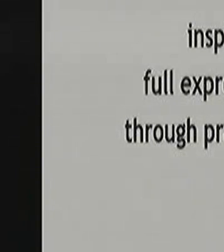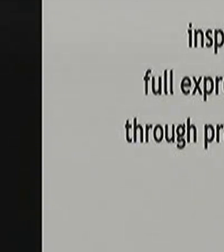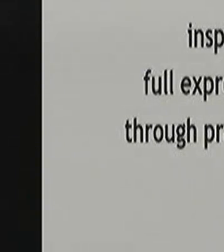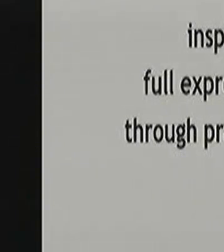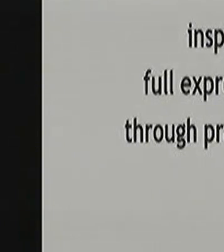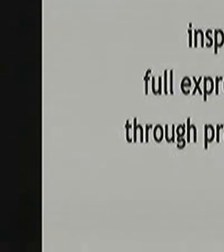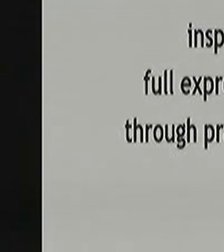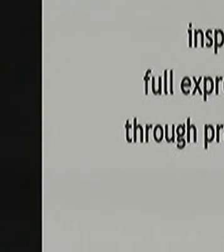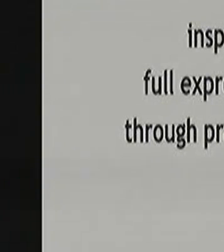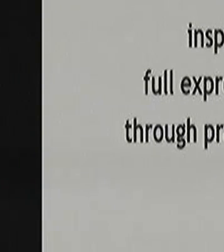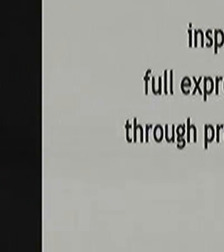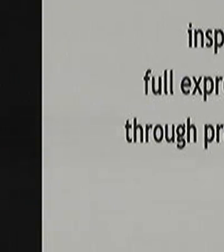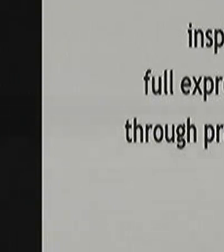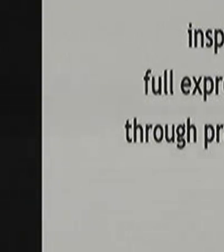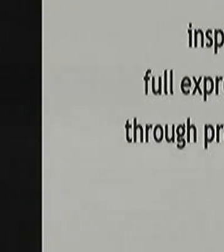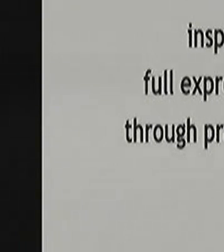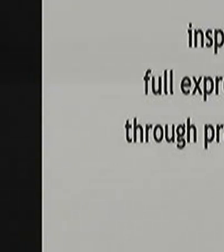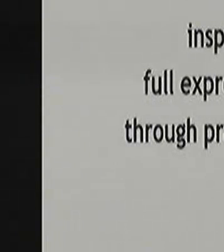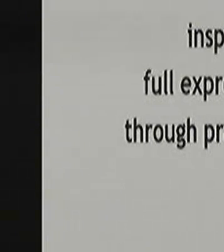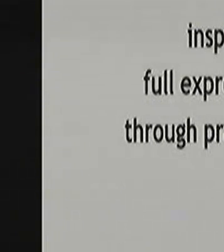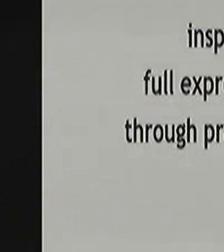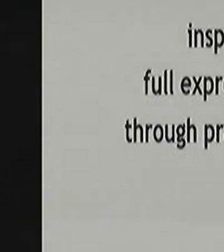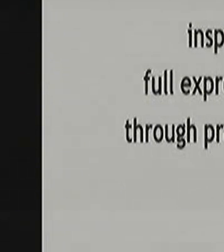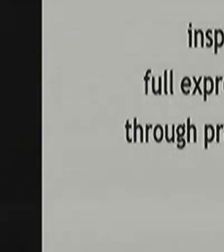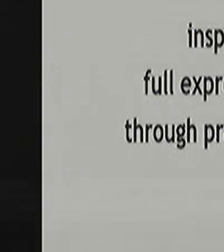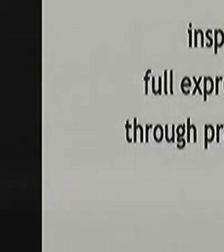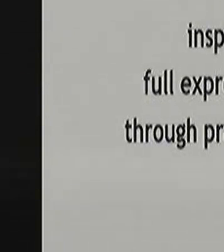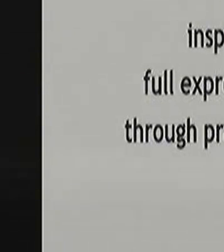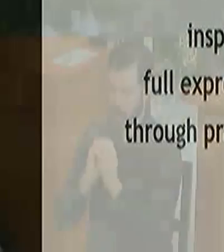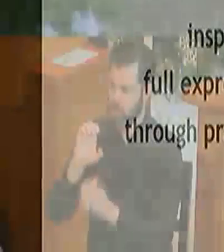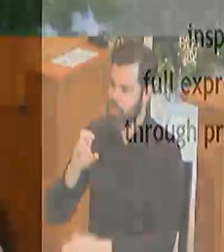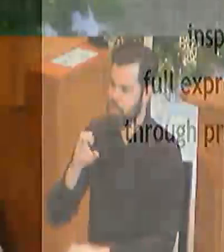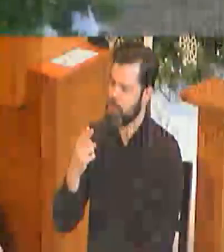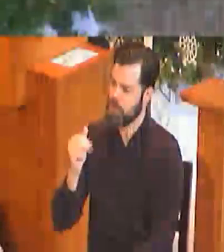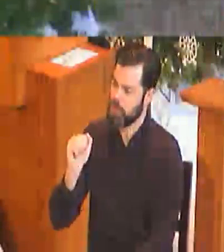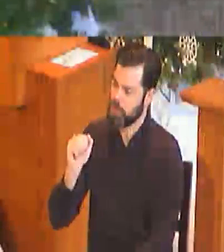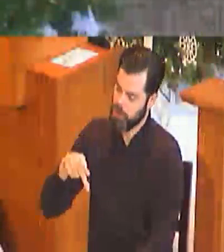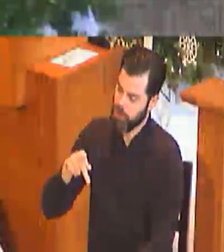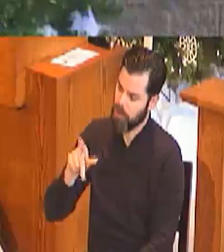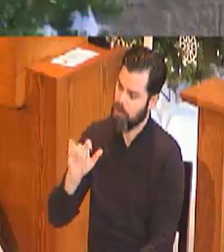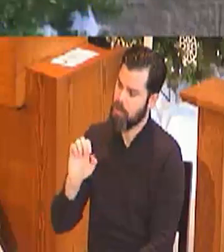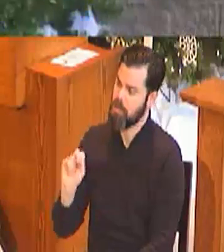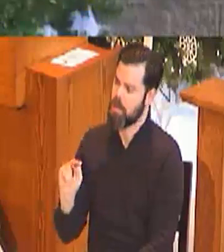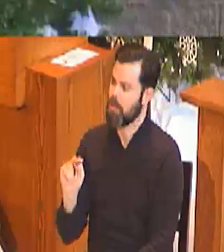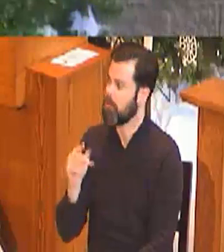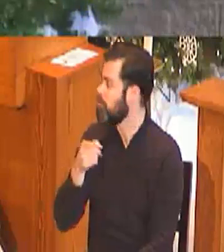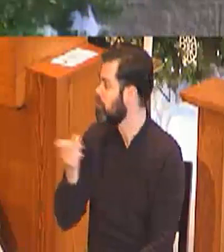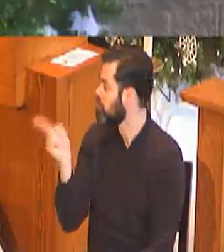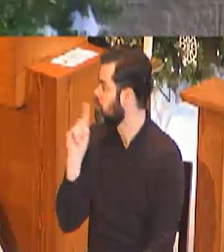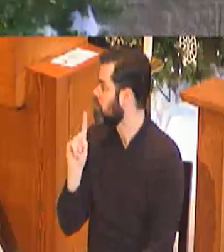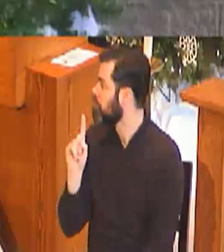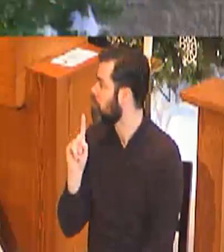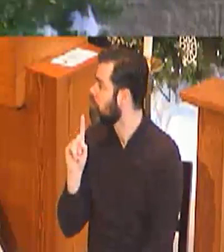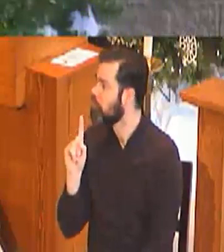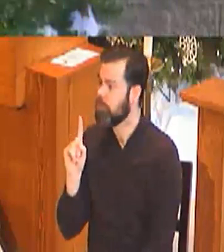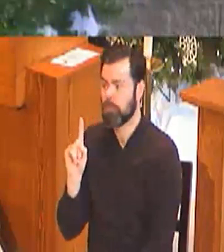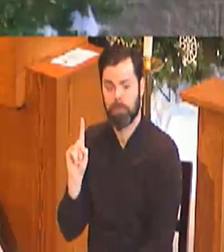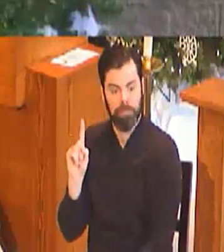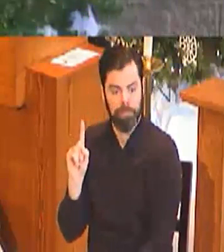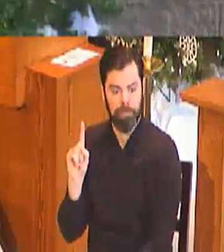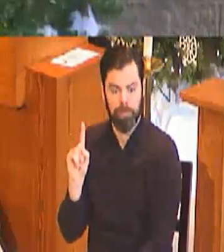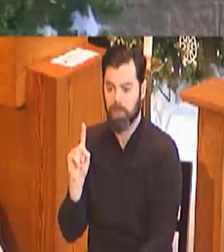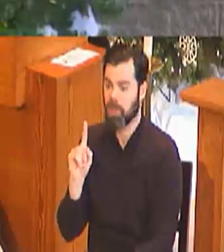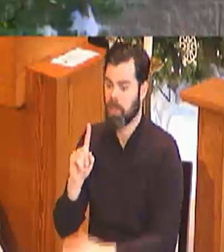service. And I invite our on-duty prayer chaplains to please stand. These individuals arrived early today to hold